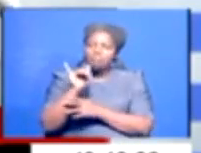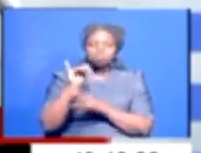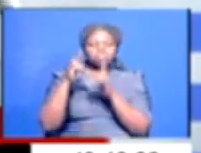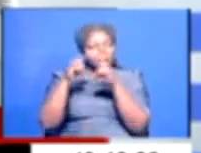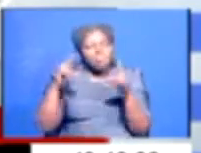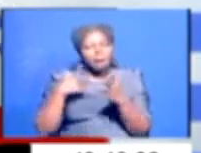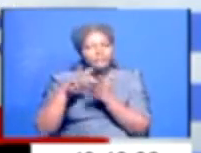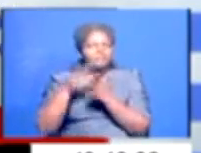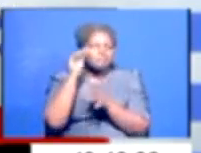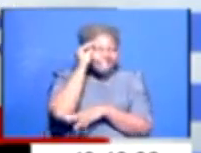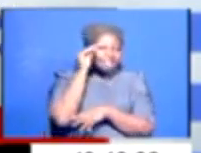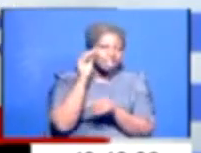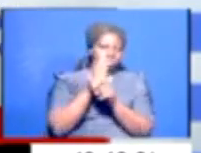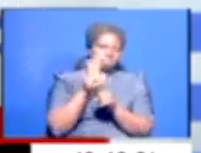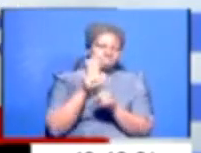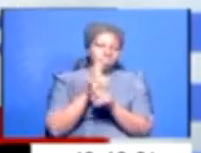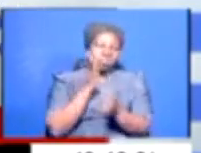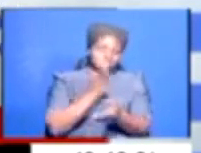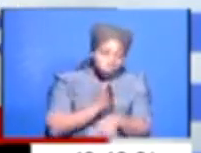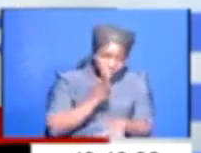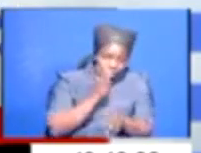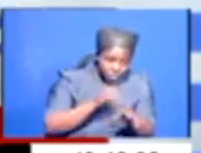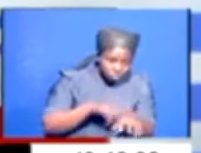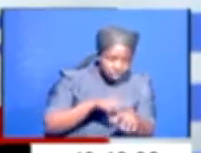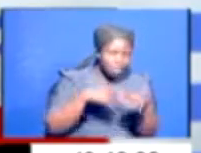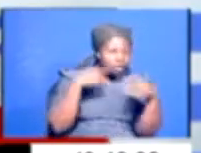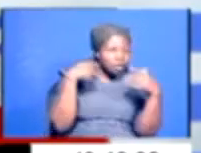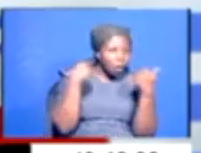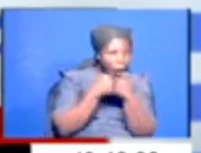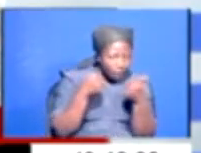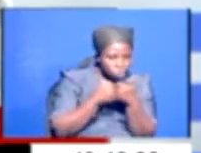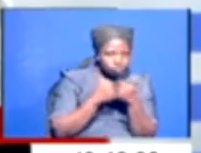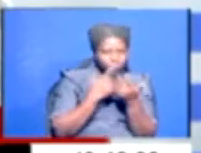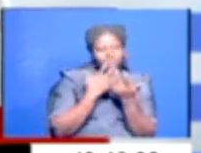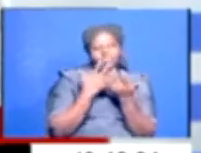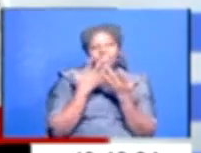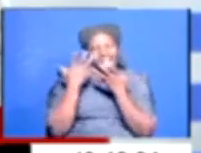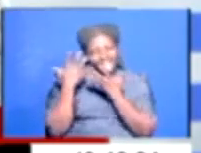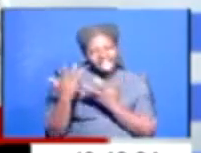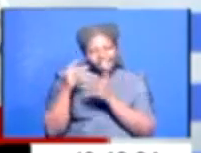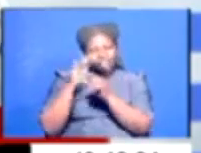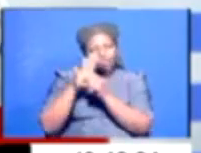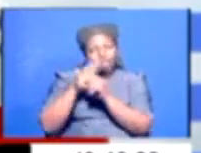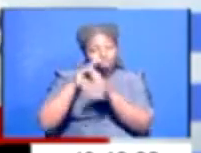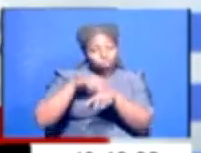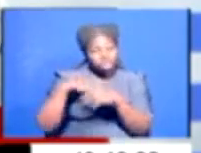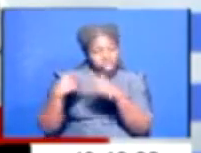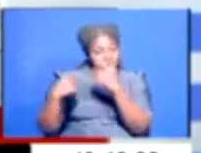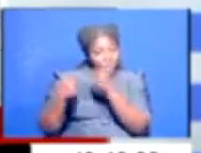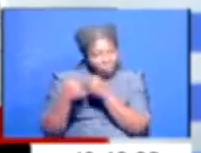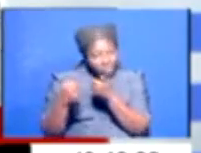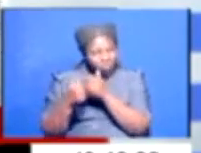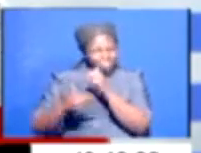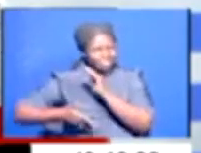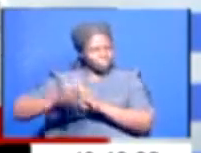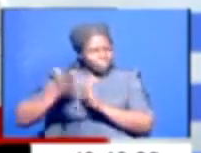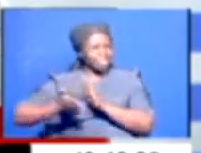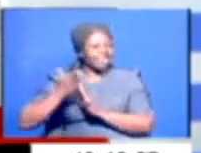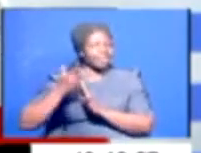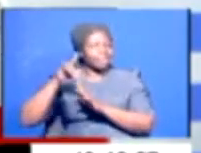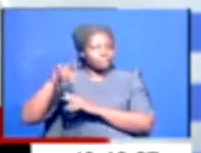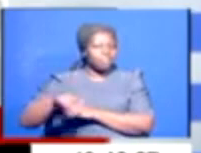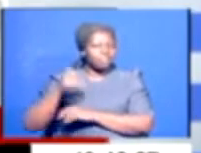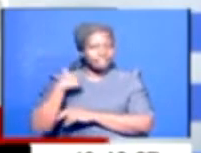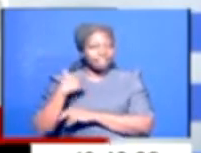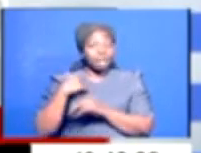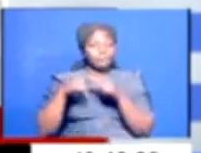load a lot. During competition, you do light but speed work much. Mm-hmm. So now with the knowledge that we